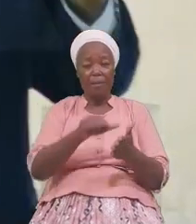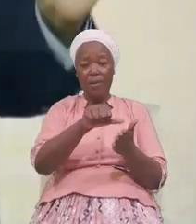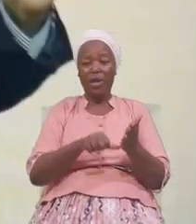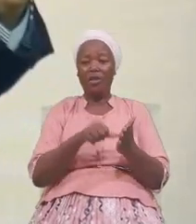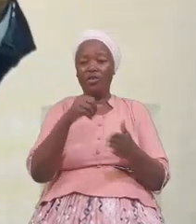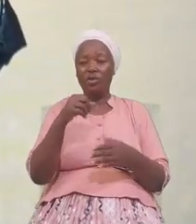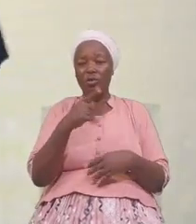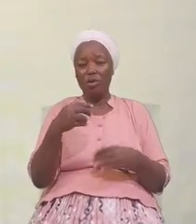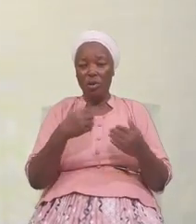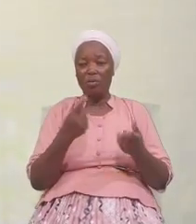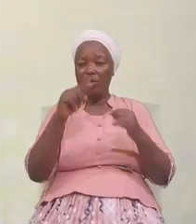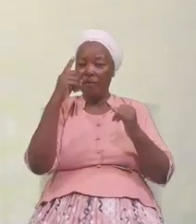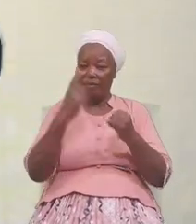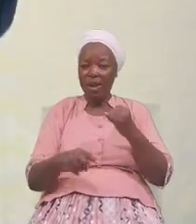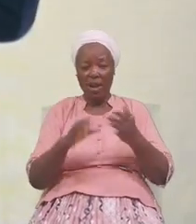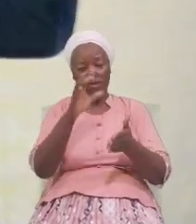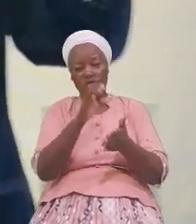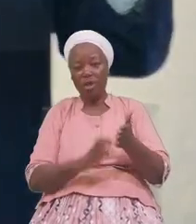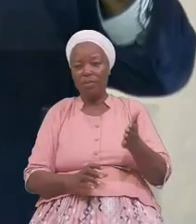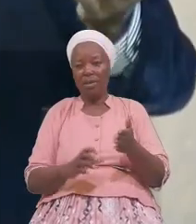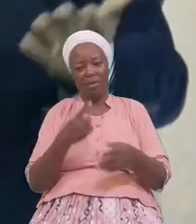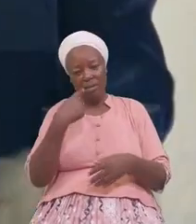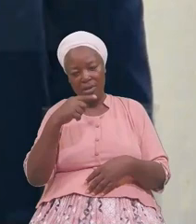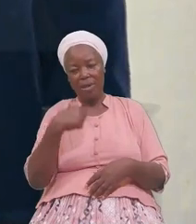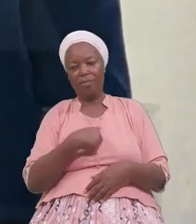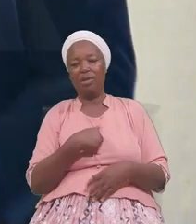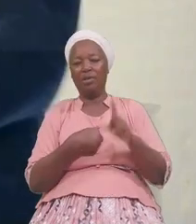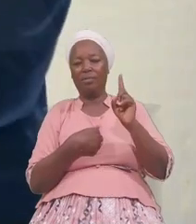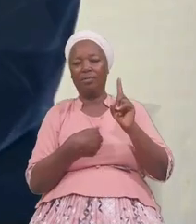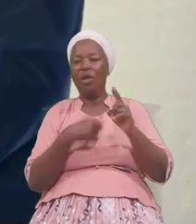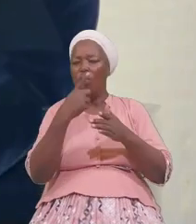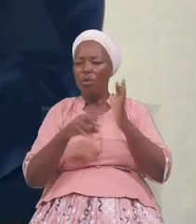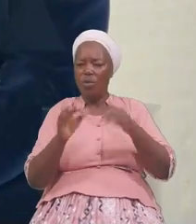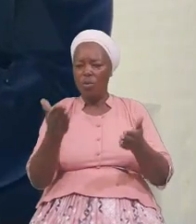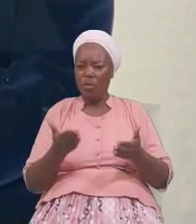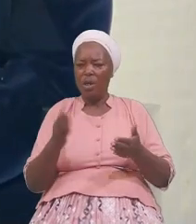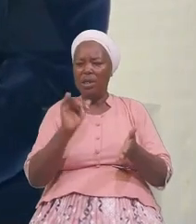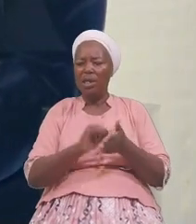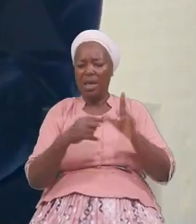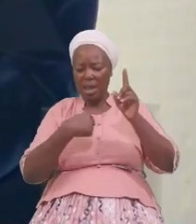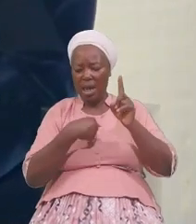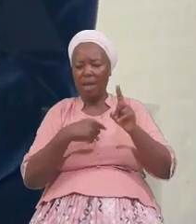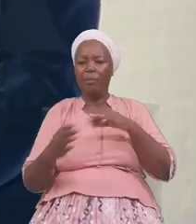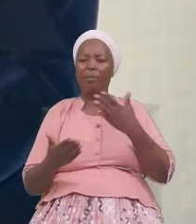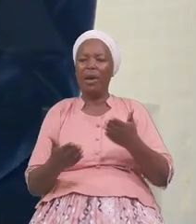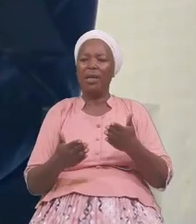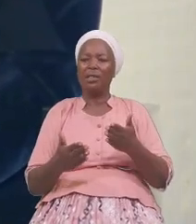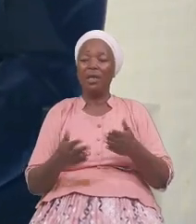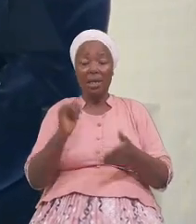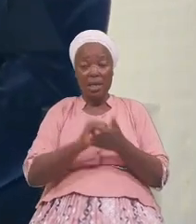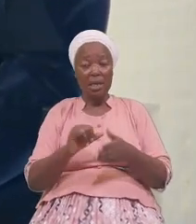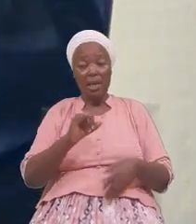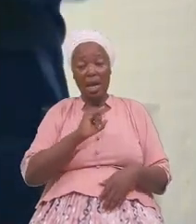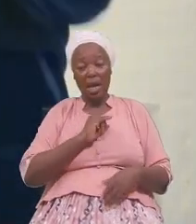of the final chapter, tell me, what do you want? That I might receive